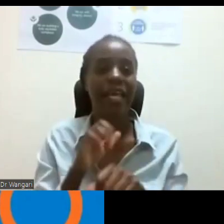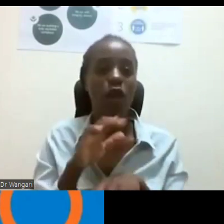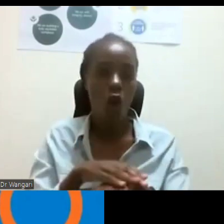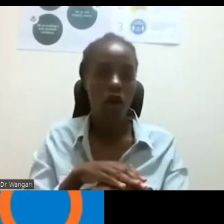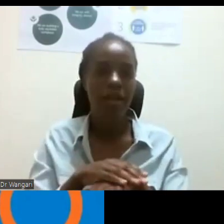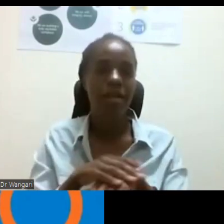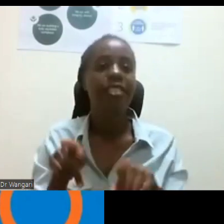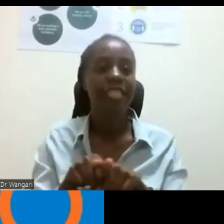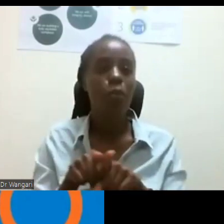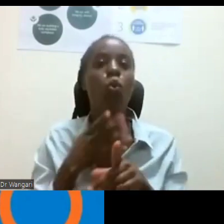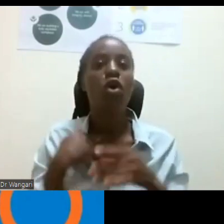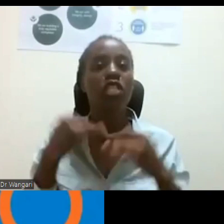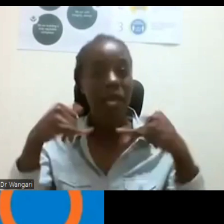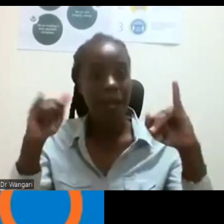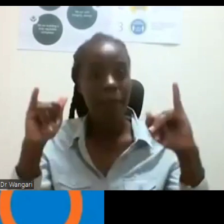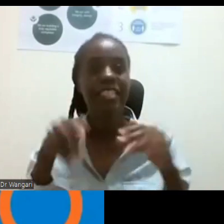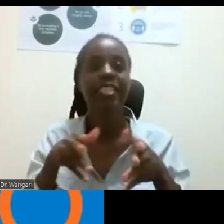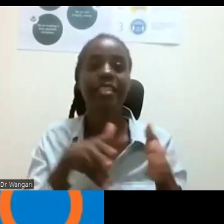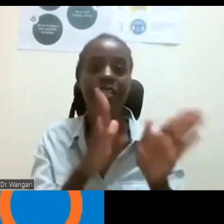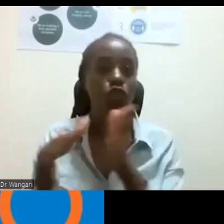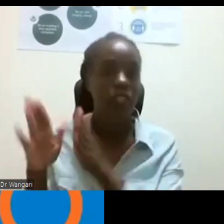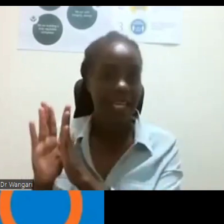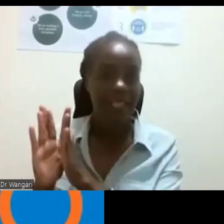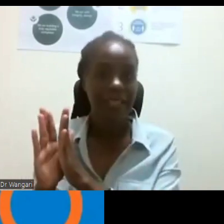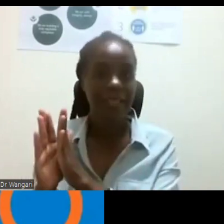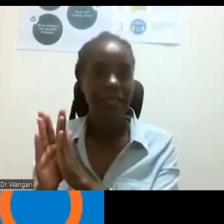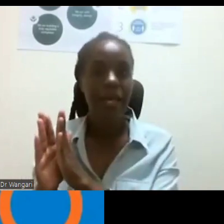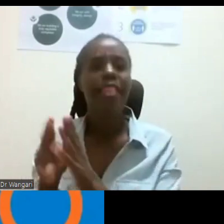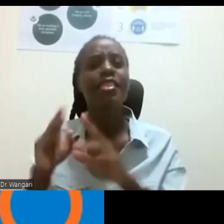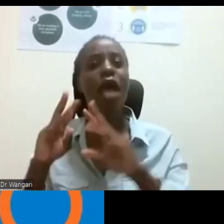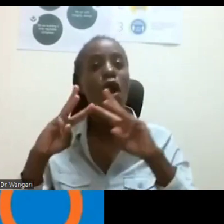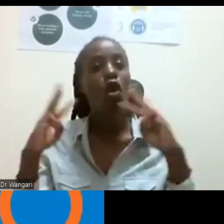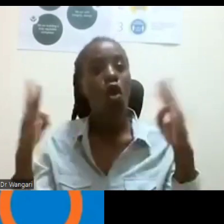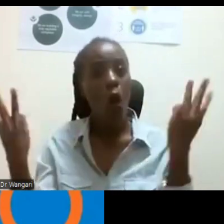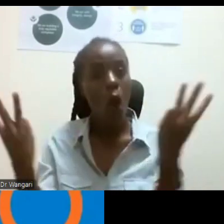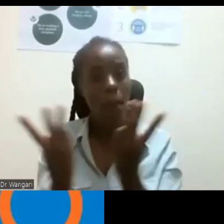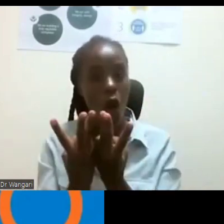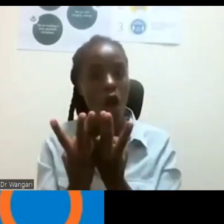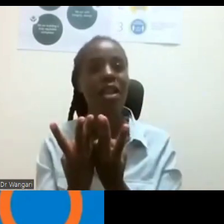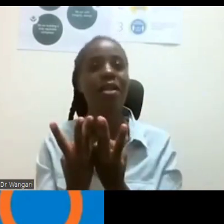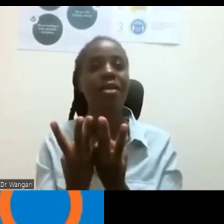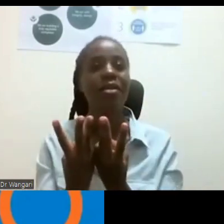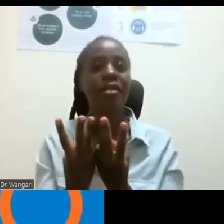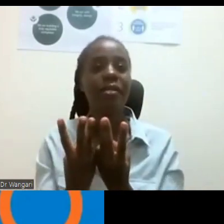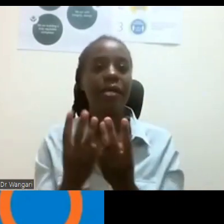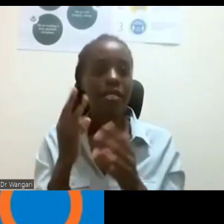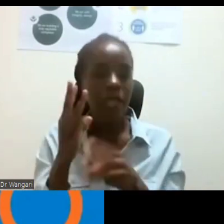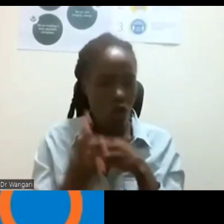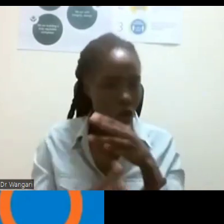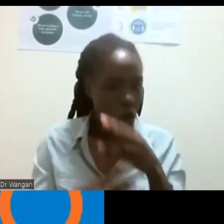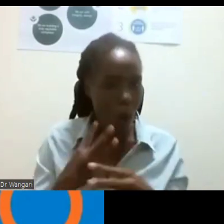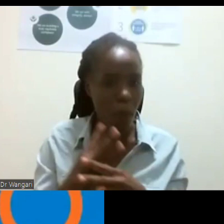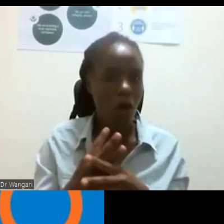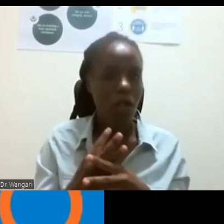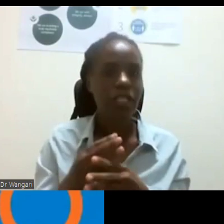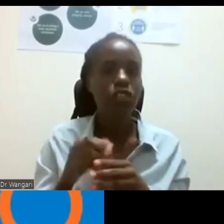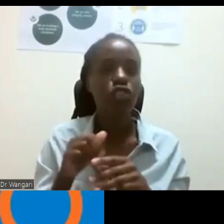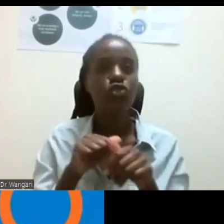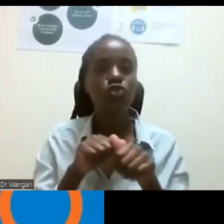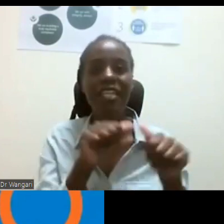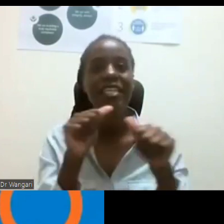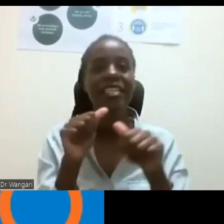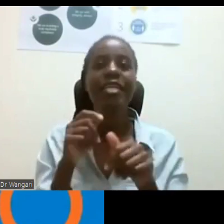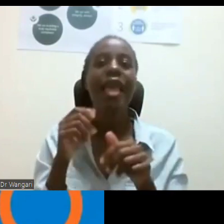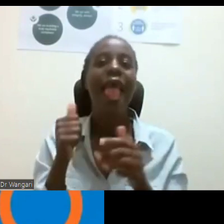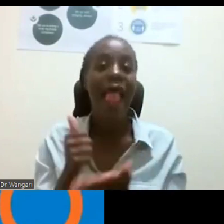these resources. And there is this global strategy against the medicalization of FGM, which we work with countries to implement. It has